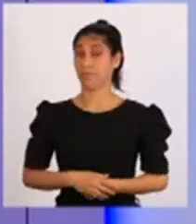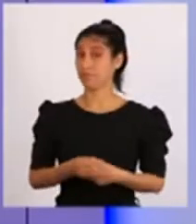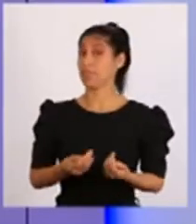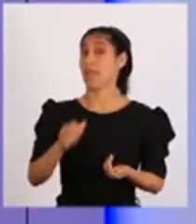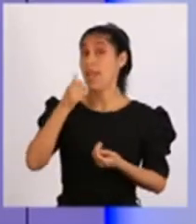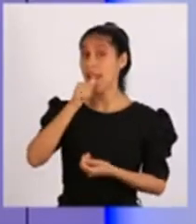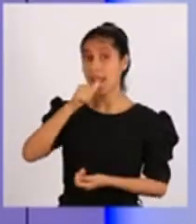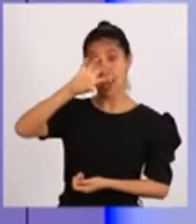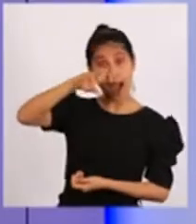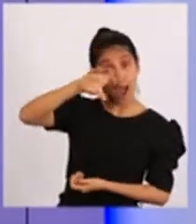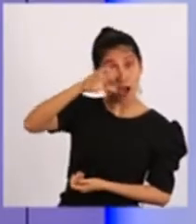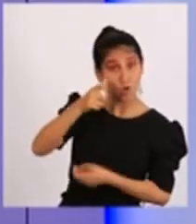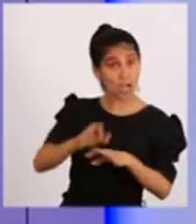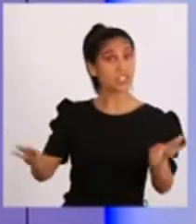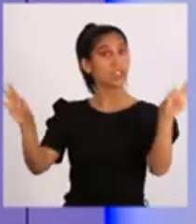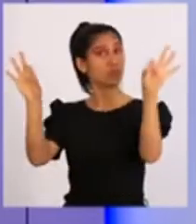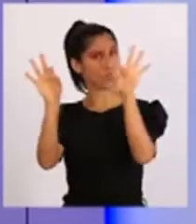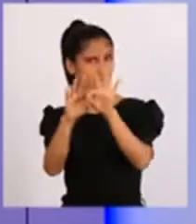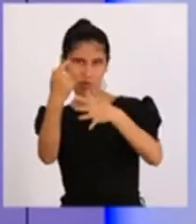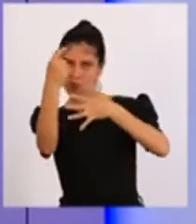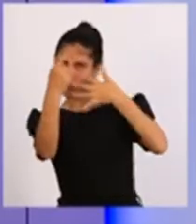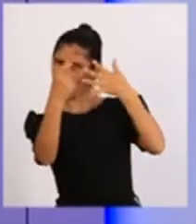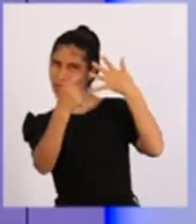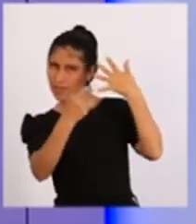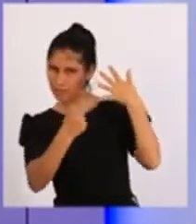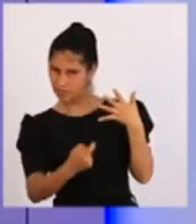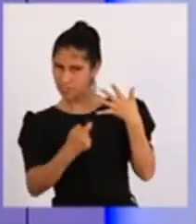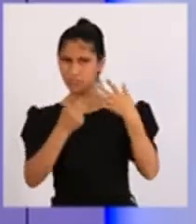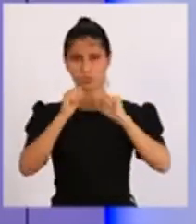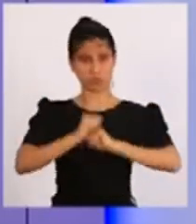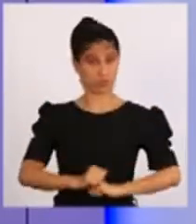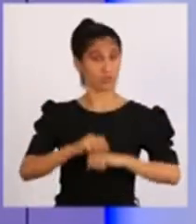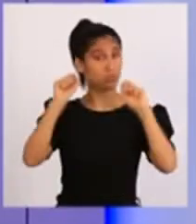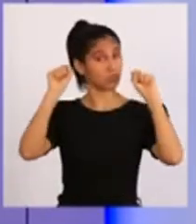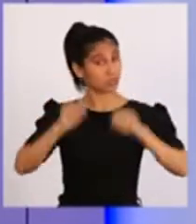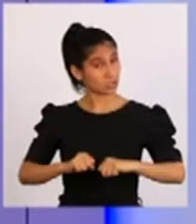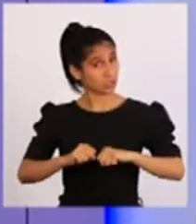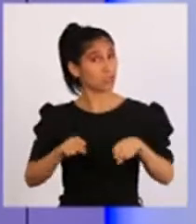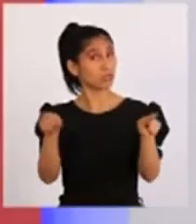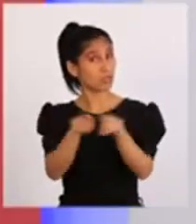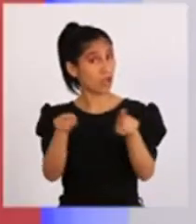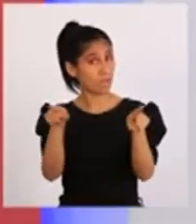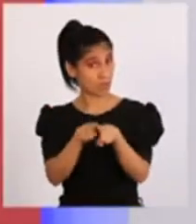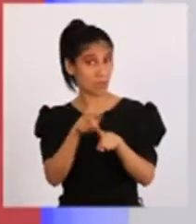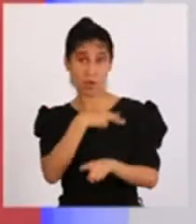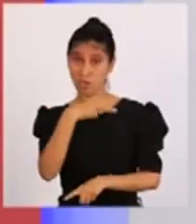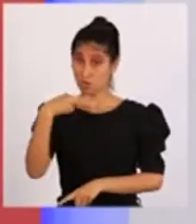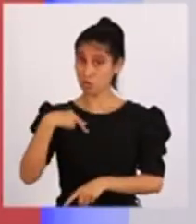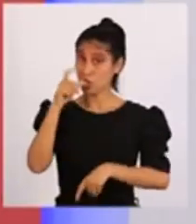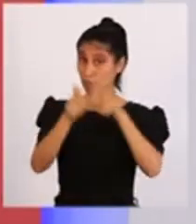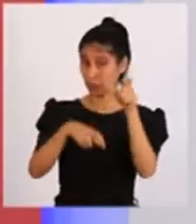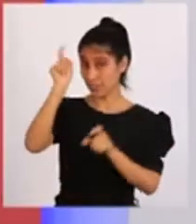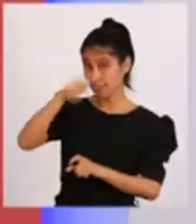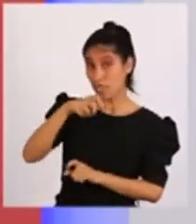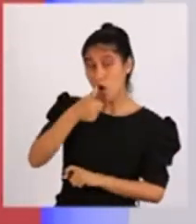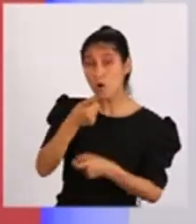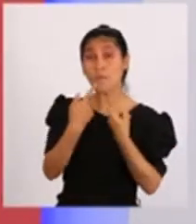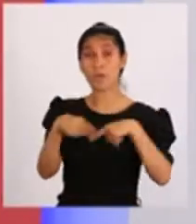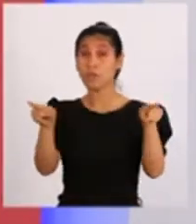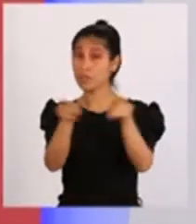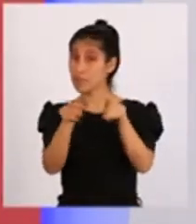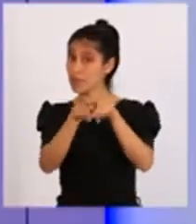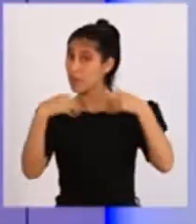lives. We use it for many things, and it's home for many animals too. Marino, thank you for